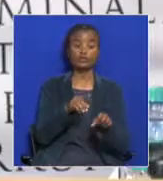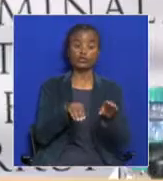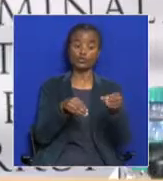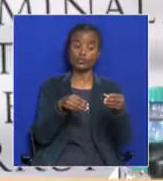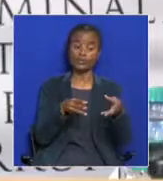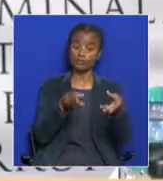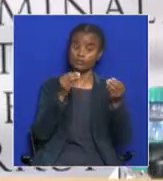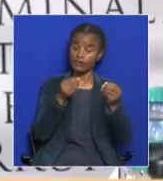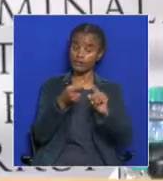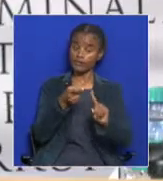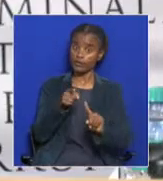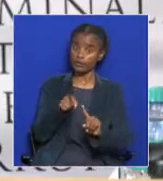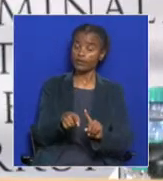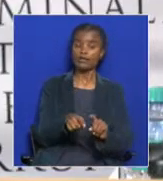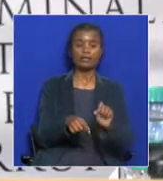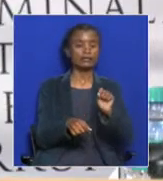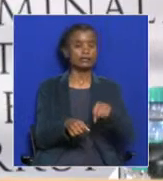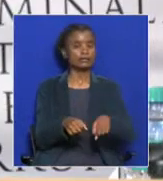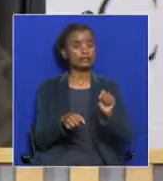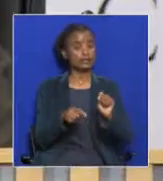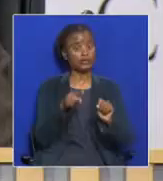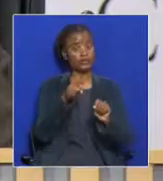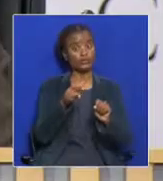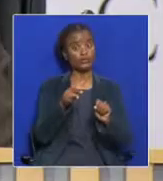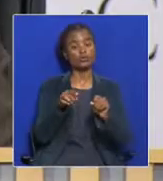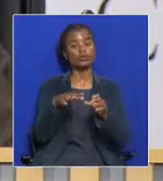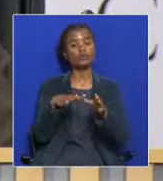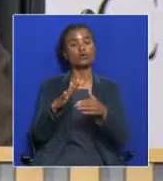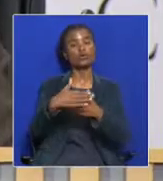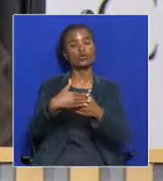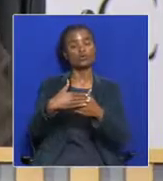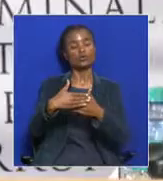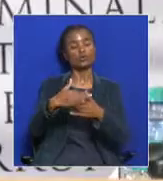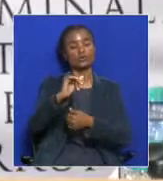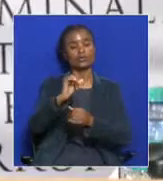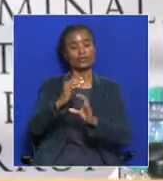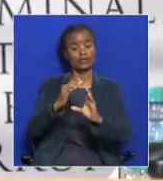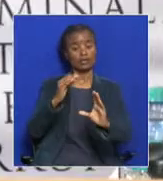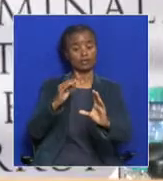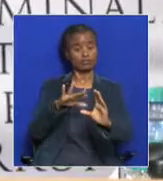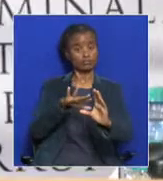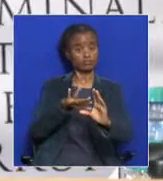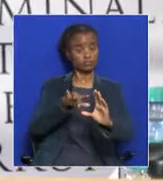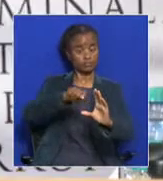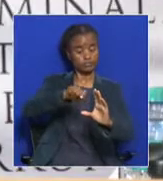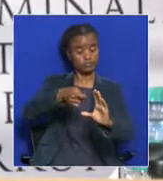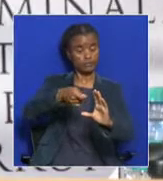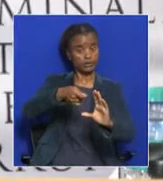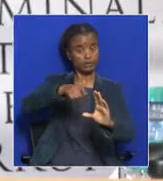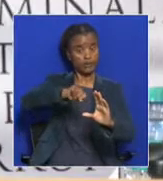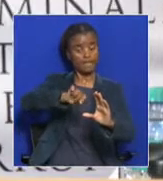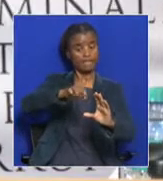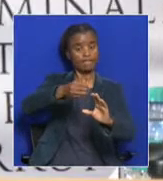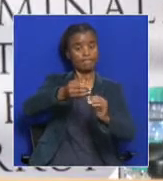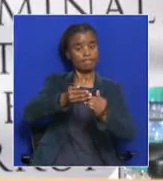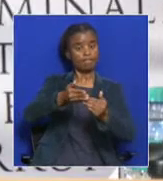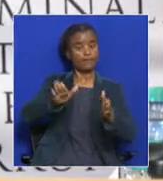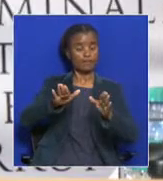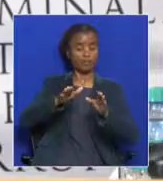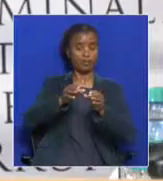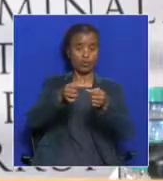was present when you broke the seal. yes. Why, when you realized the quantity then, did you